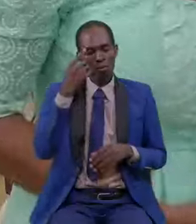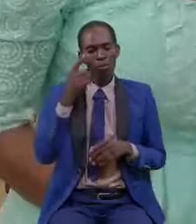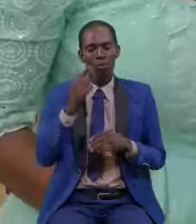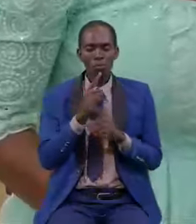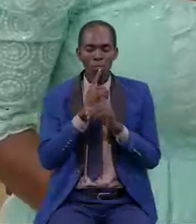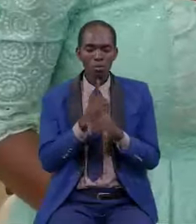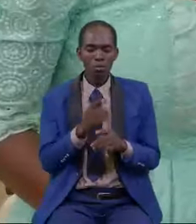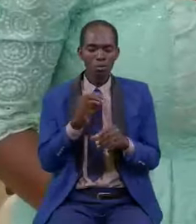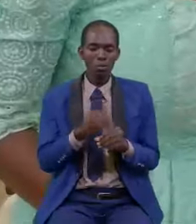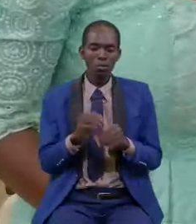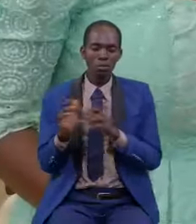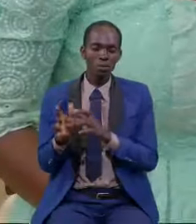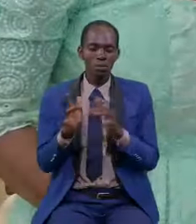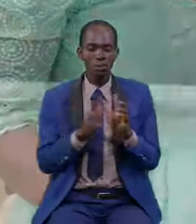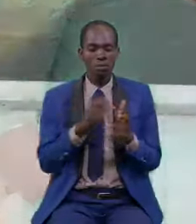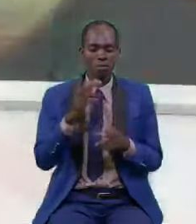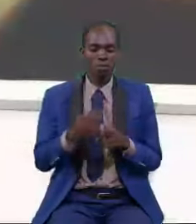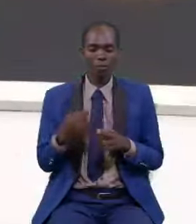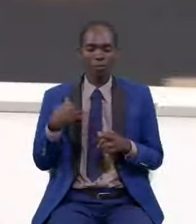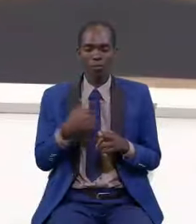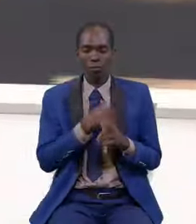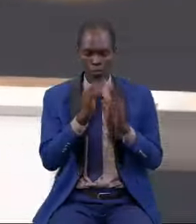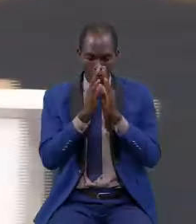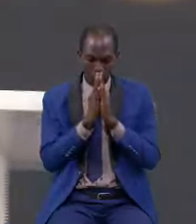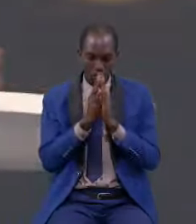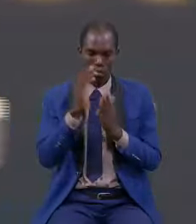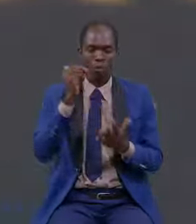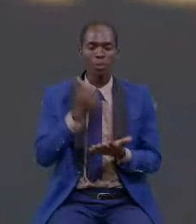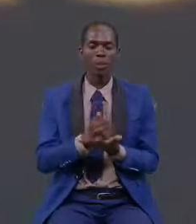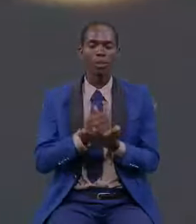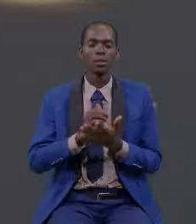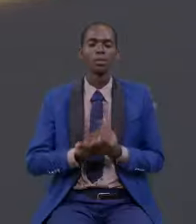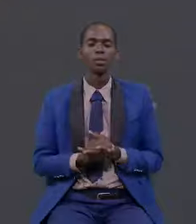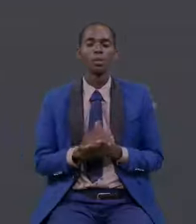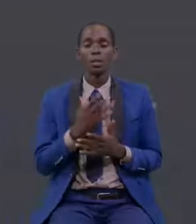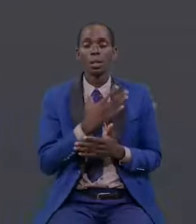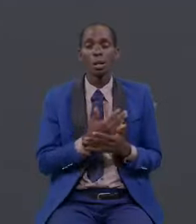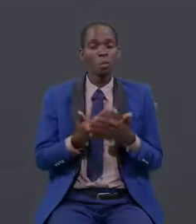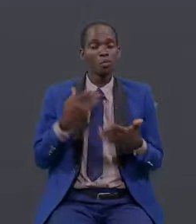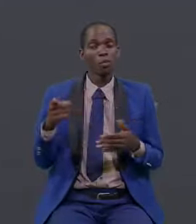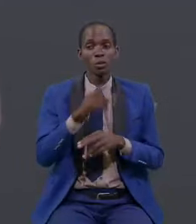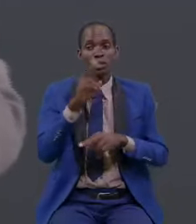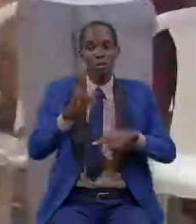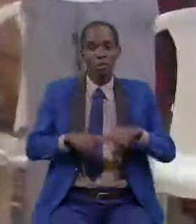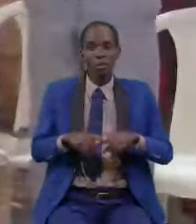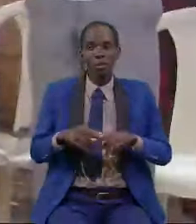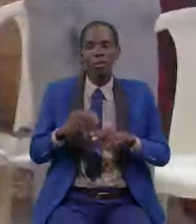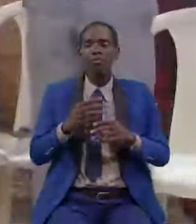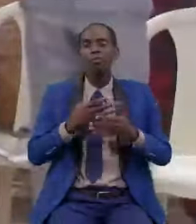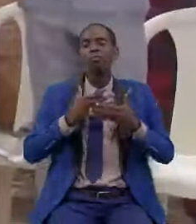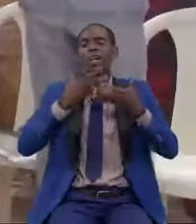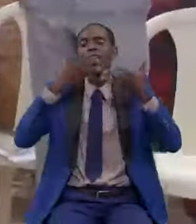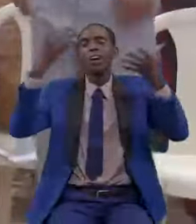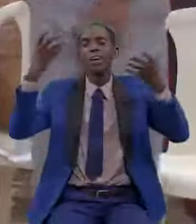Jesus' name, we pray. And before you sit down, everybody shout,